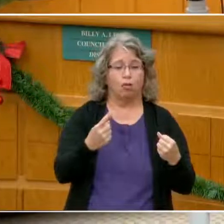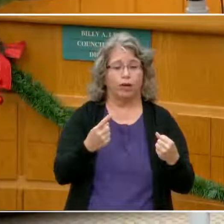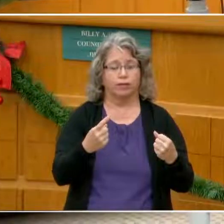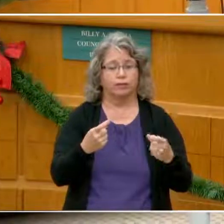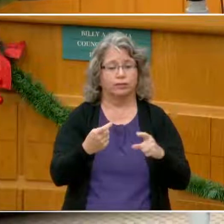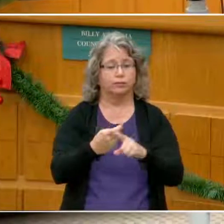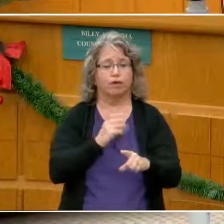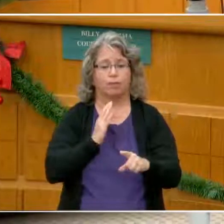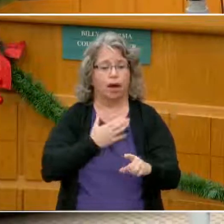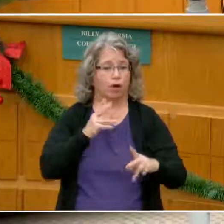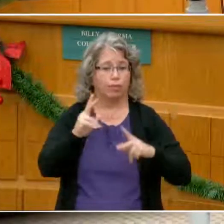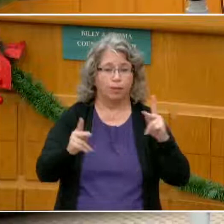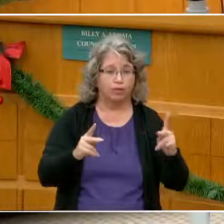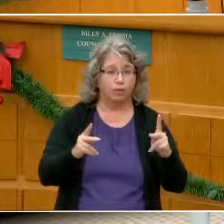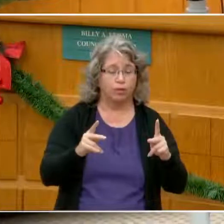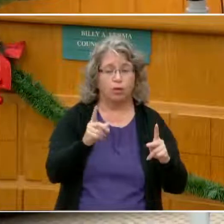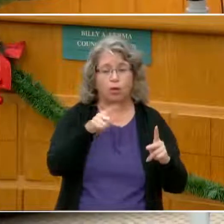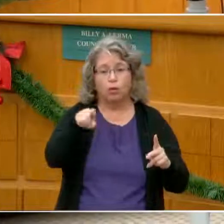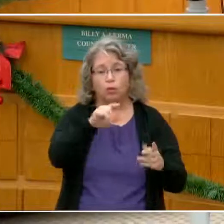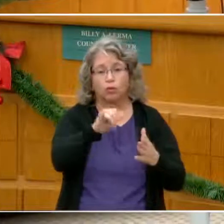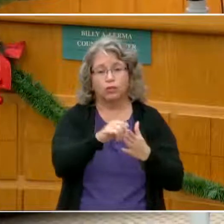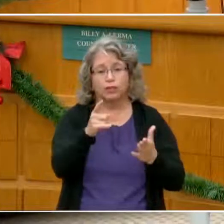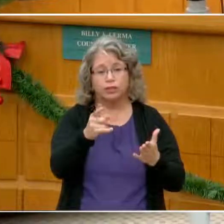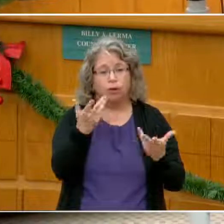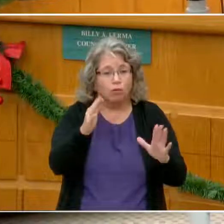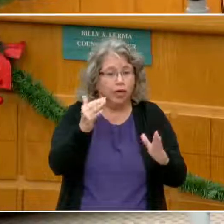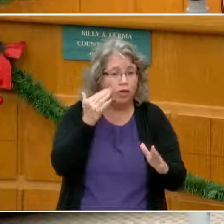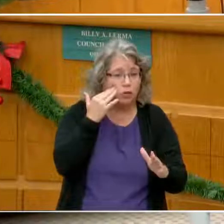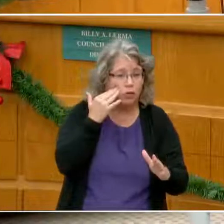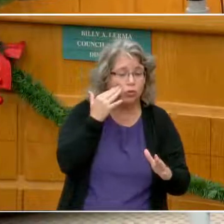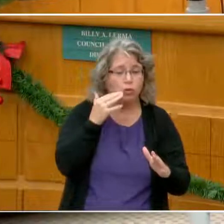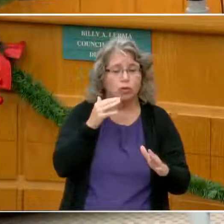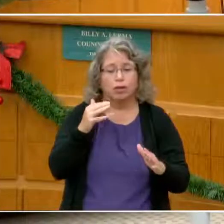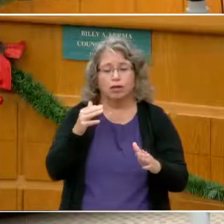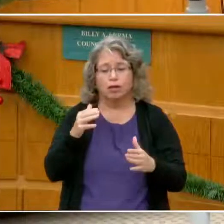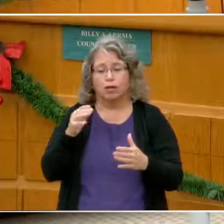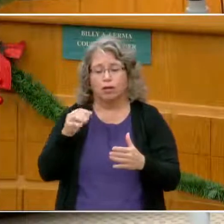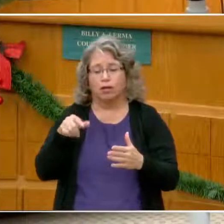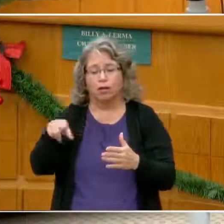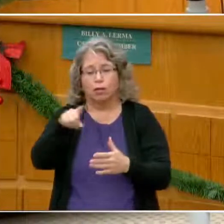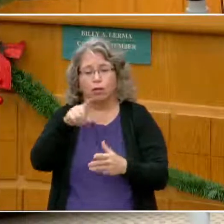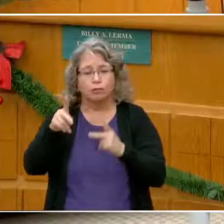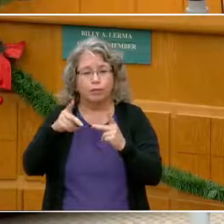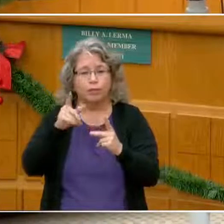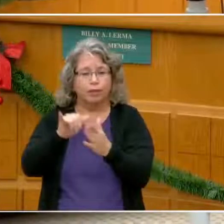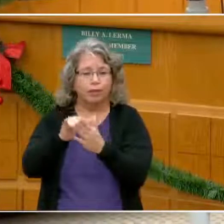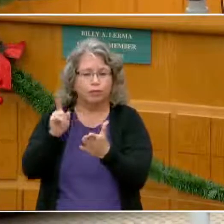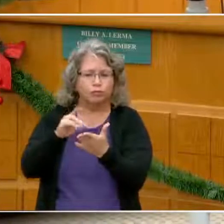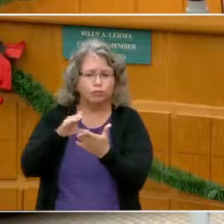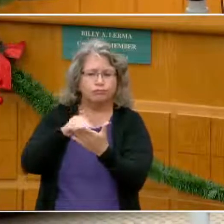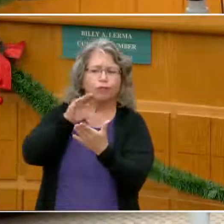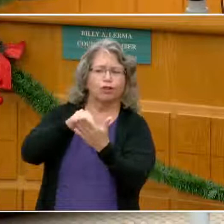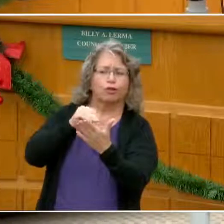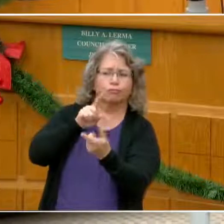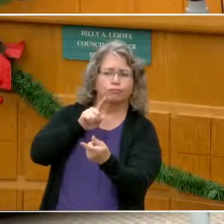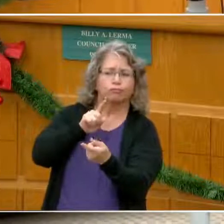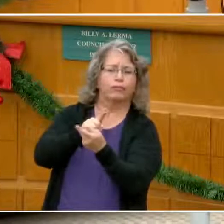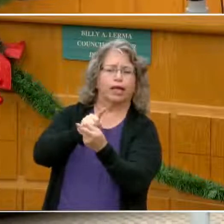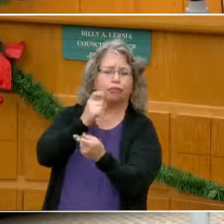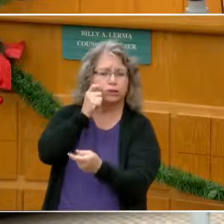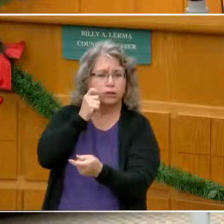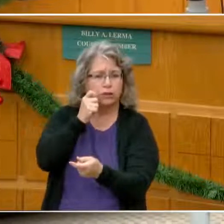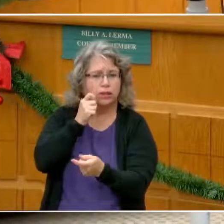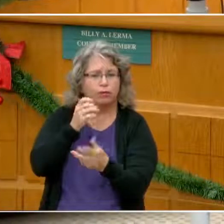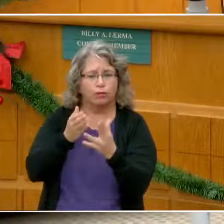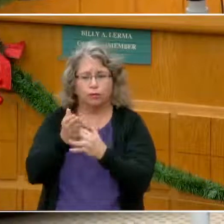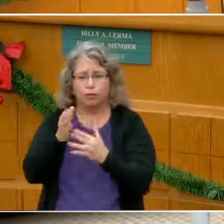of, those that you've heard of recently, and those that make your way into your living room through these COVID briefings. And the